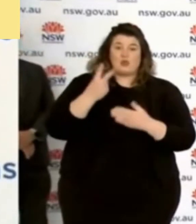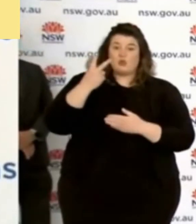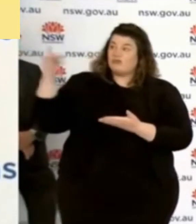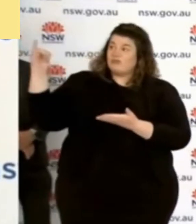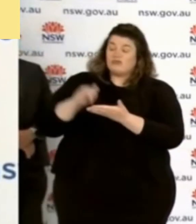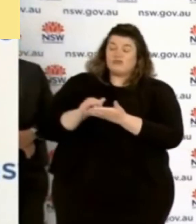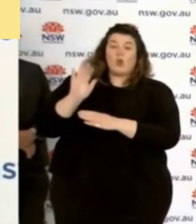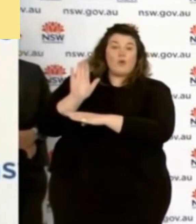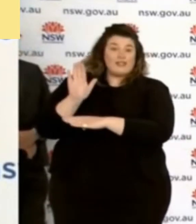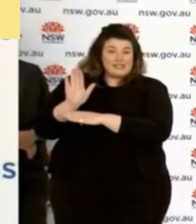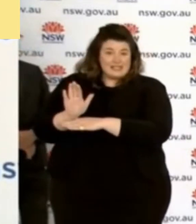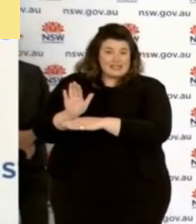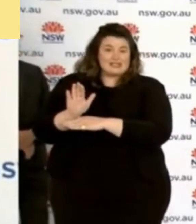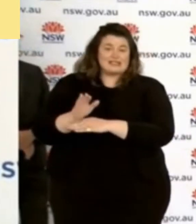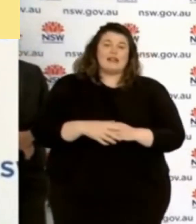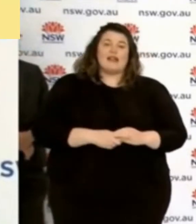cases, and we had